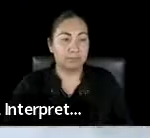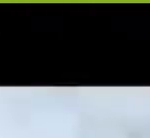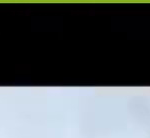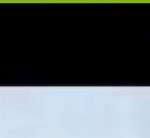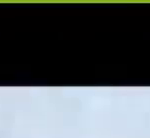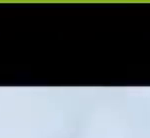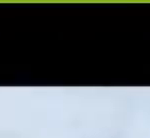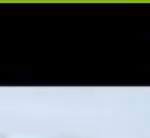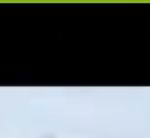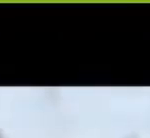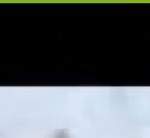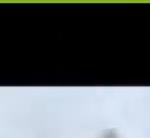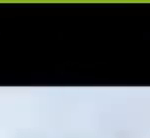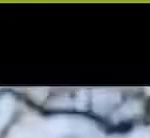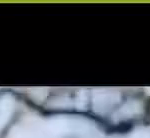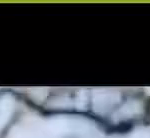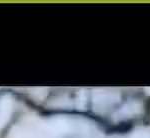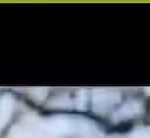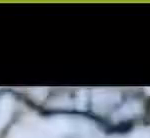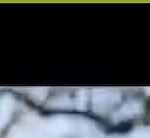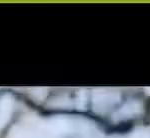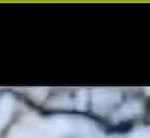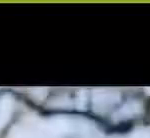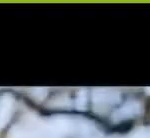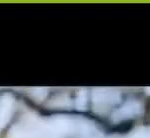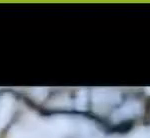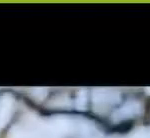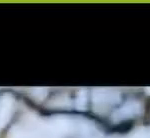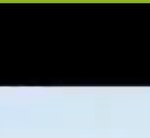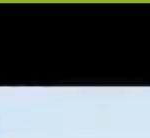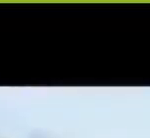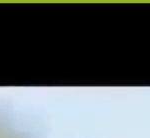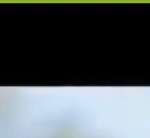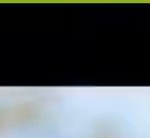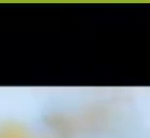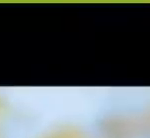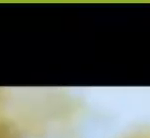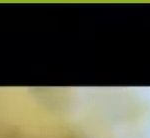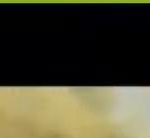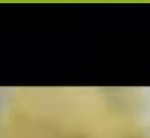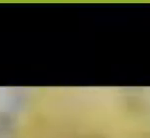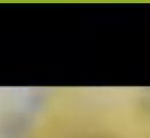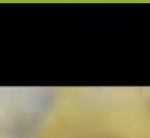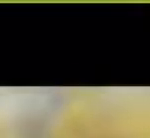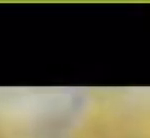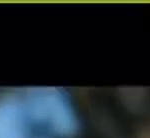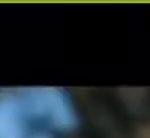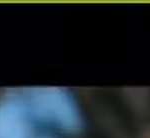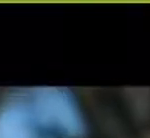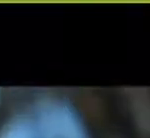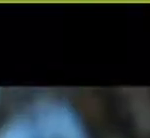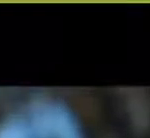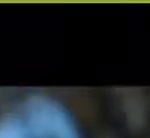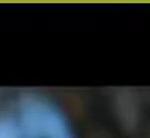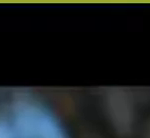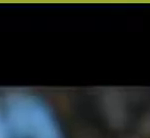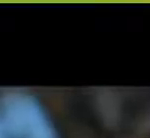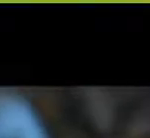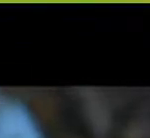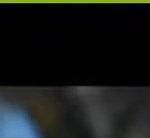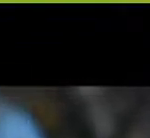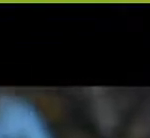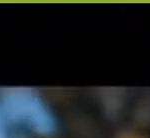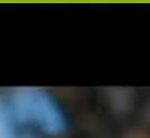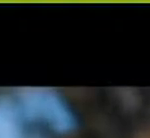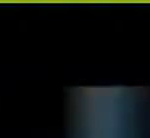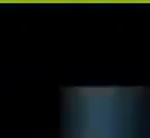be in a constant state of watching others and thinking to yourself, why can't I just talk? I felt it becoming more difficult to focus